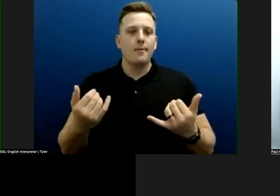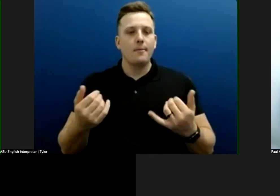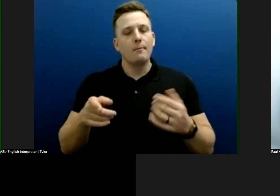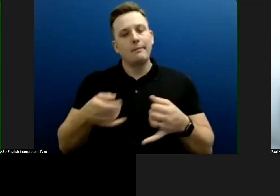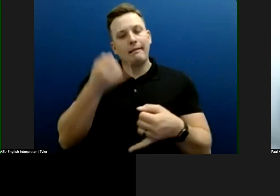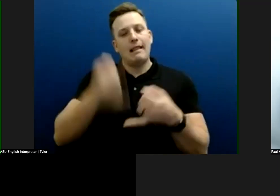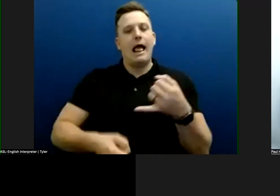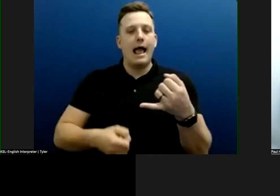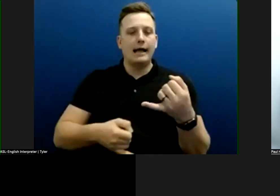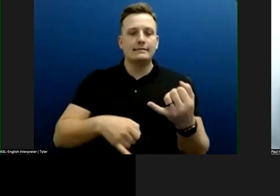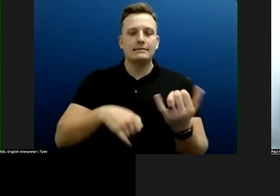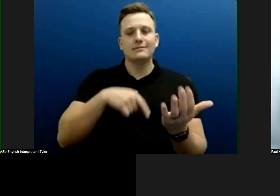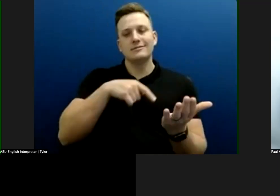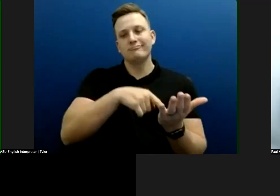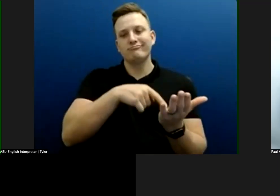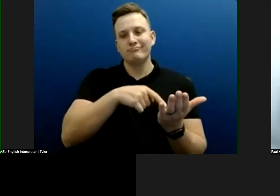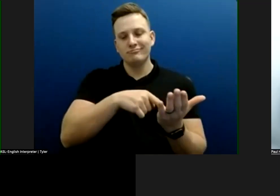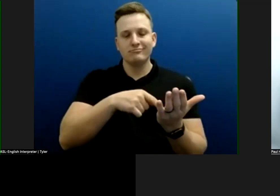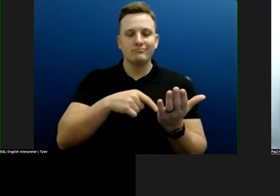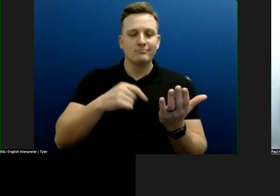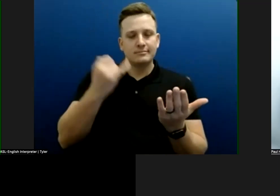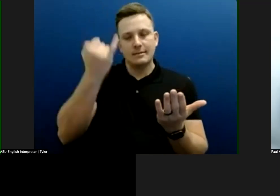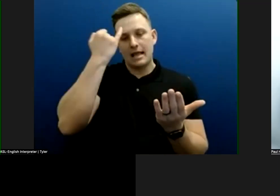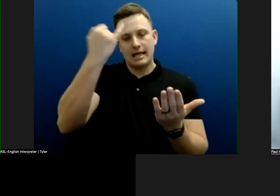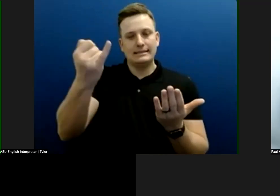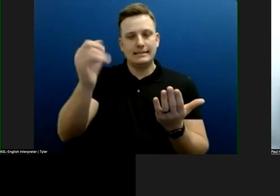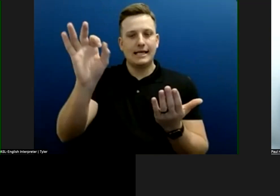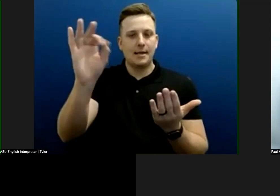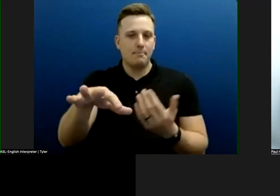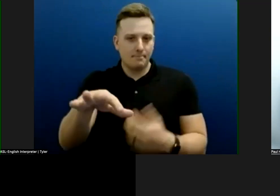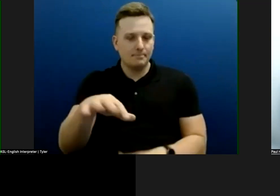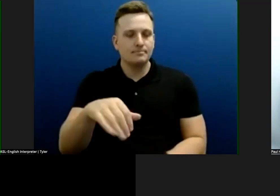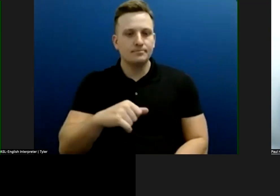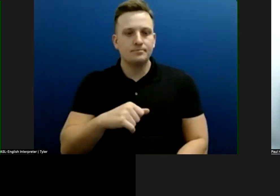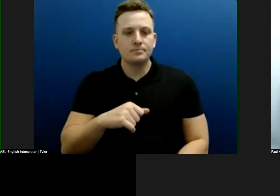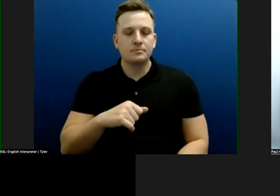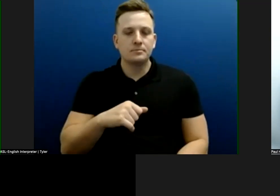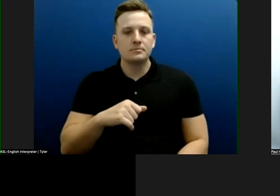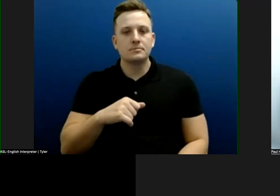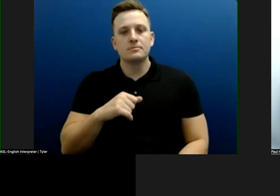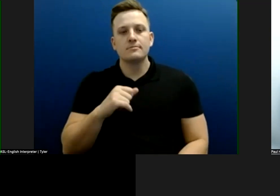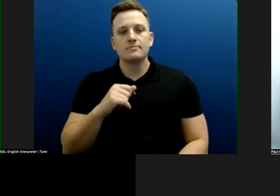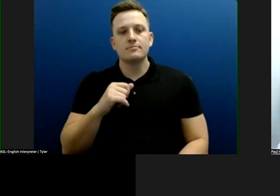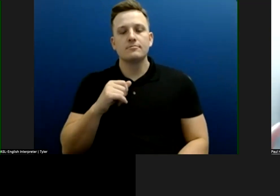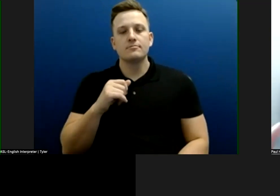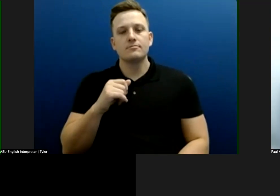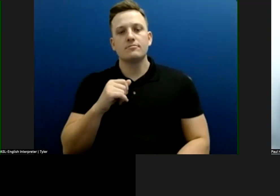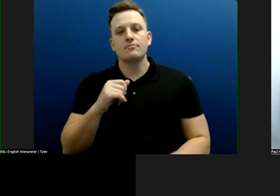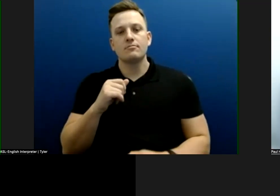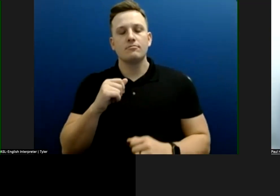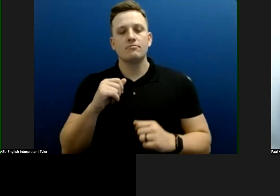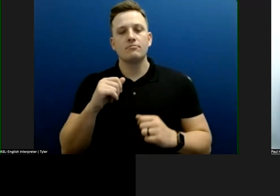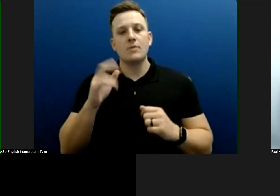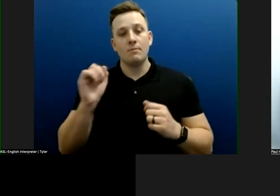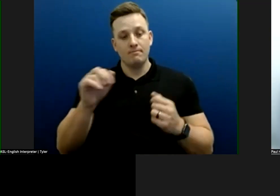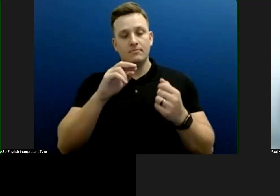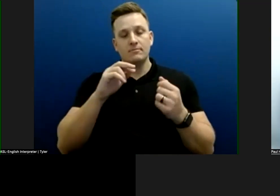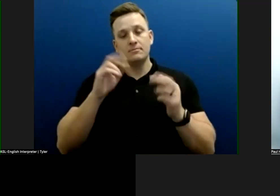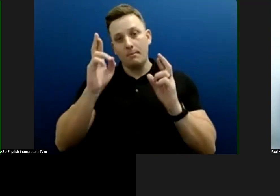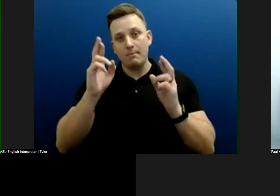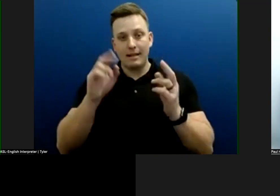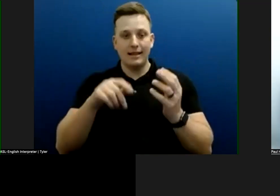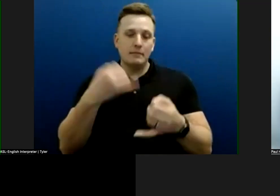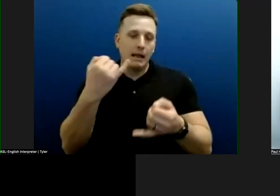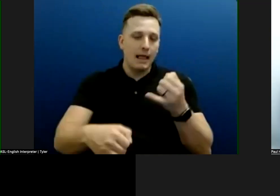idea that I want to look at today, and then hopefully we can then draw things all together into one kind